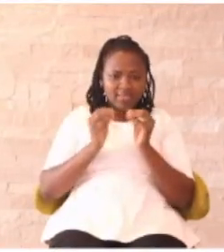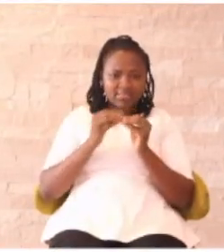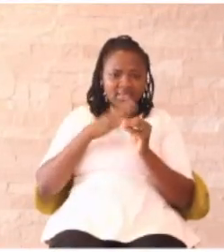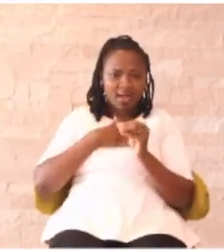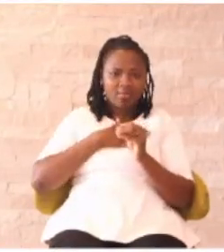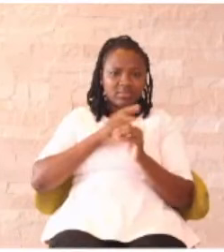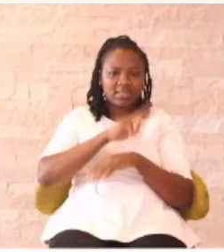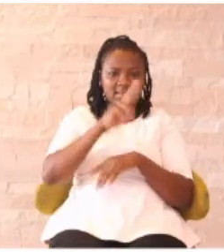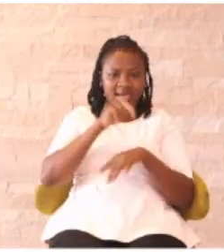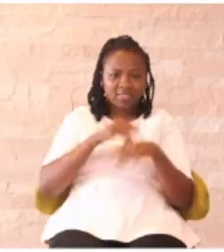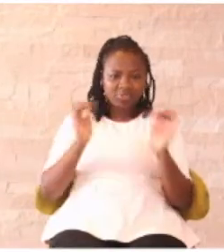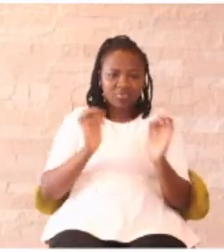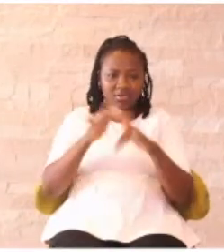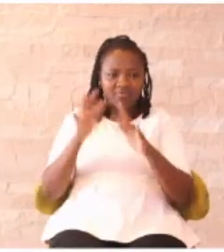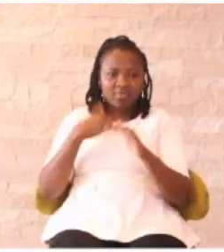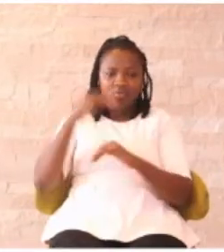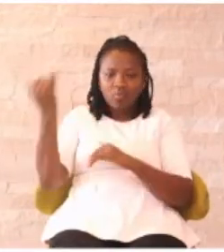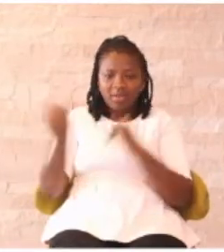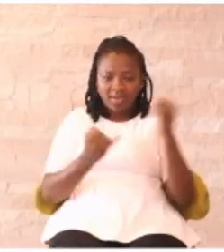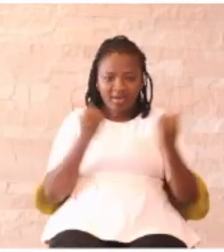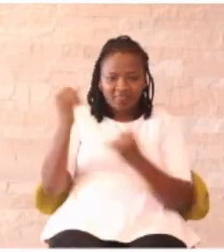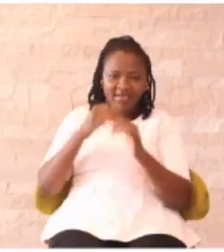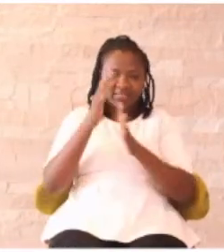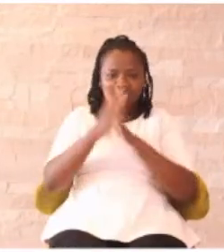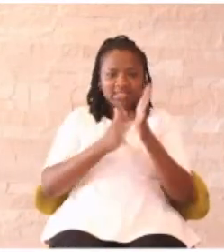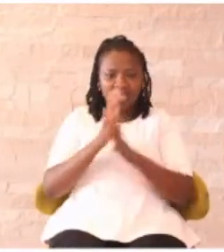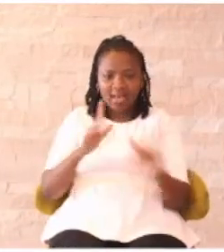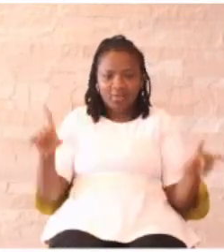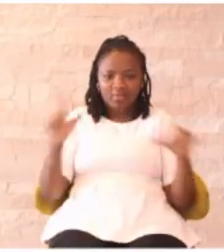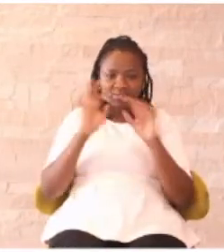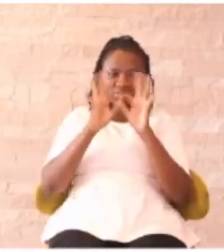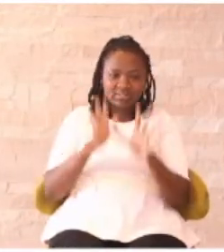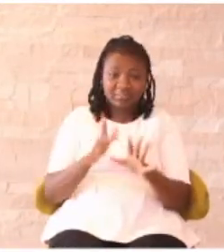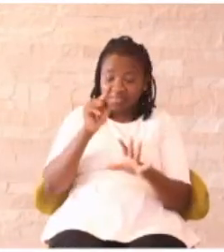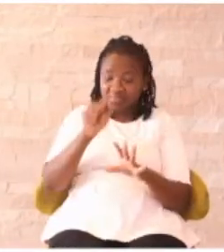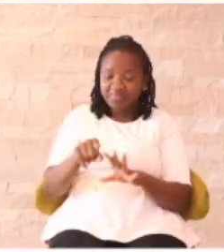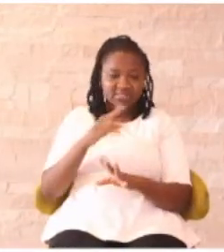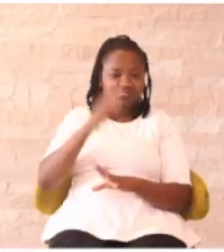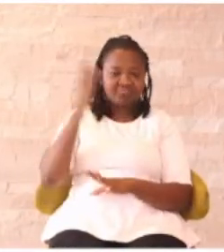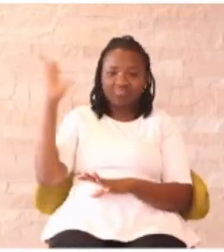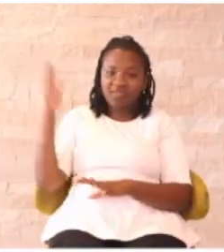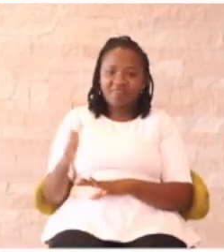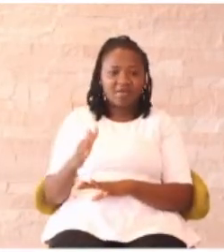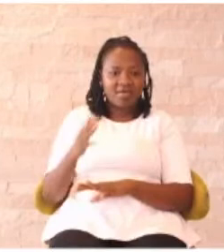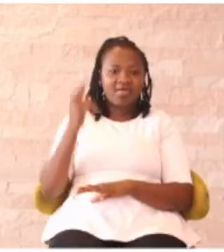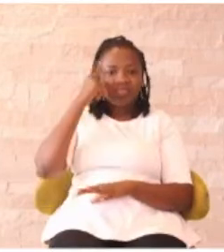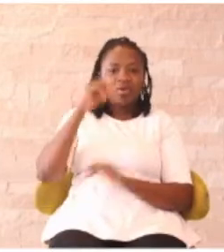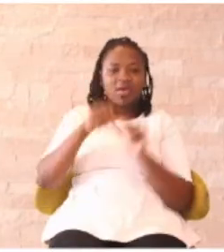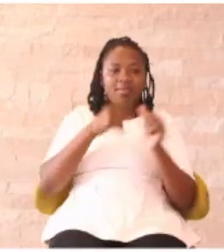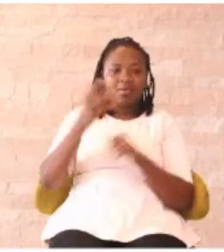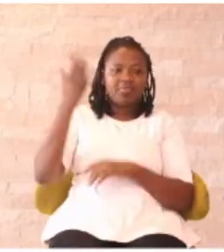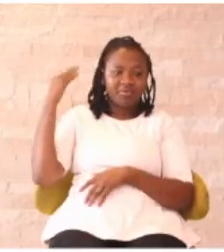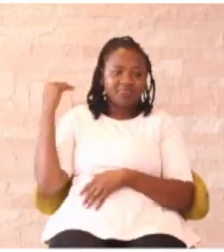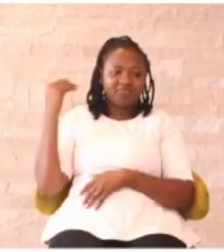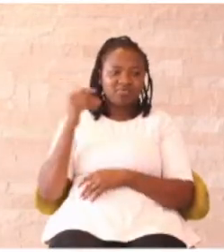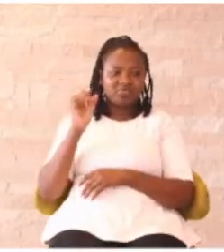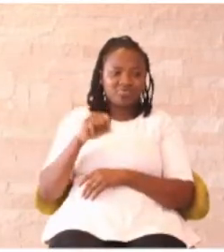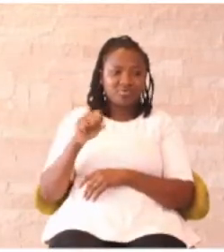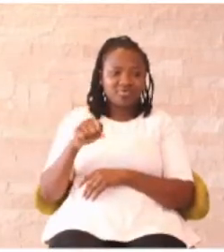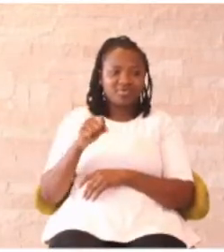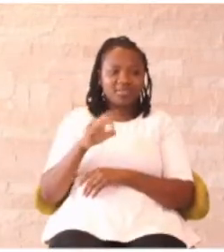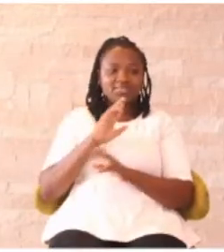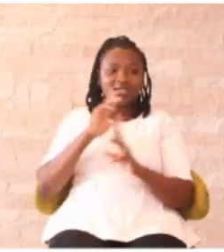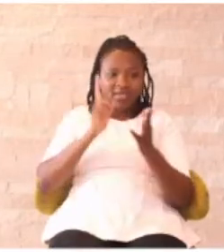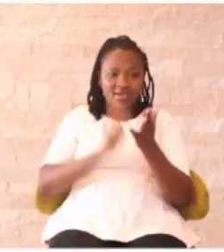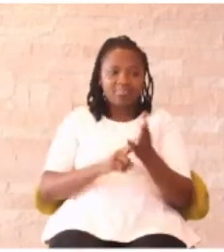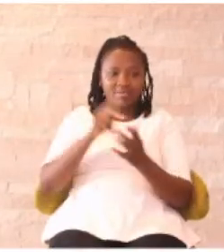event, we bring in sign language interpreters. That's something that FOWODE had never thought about. And so, yes, our